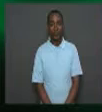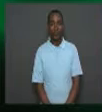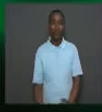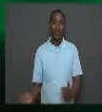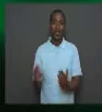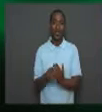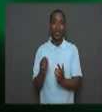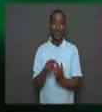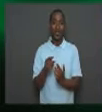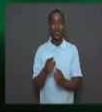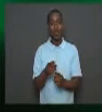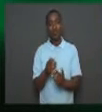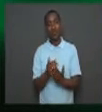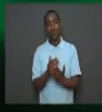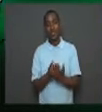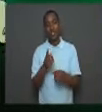Let's get back to our lesson.